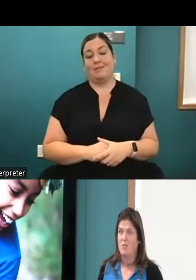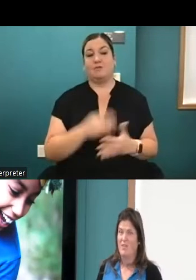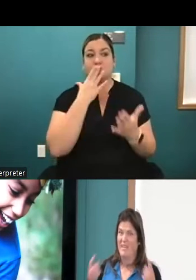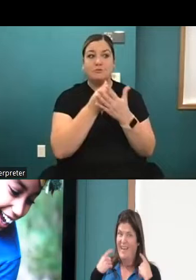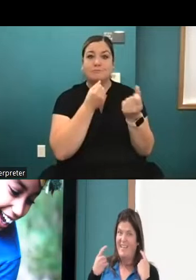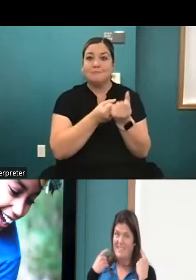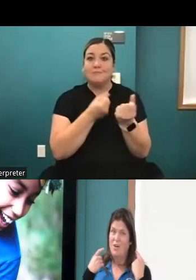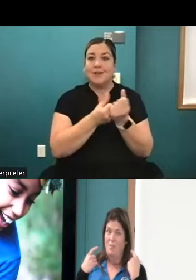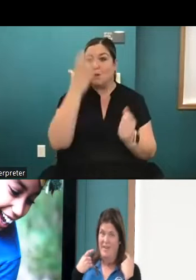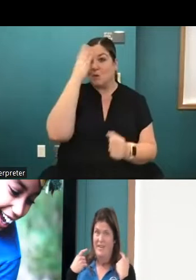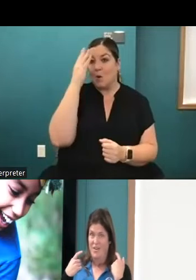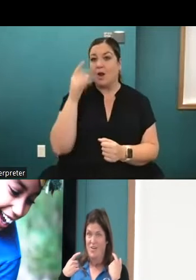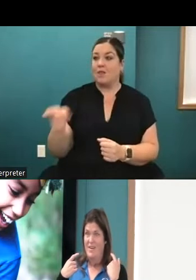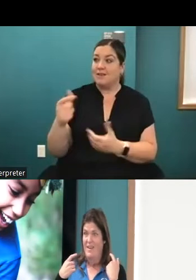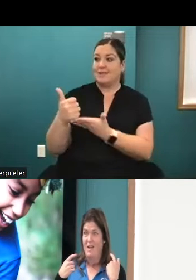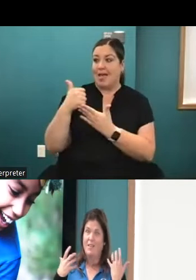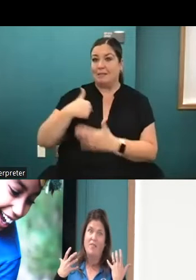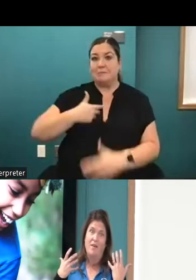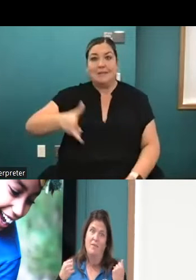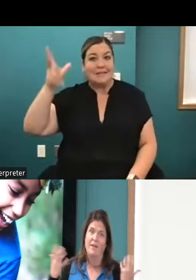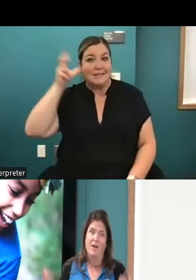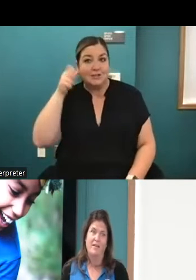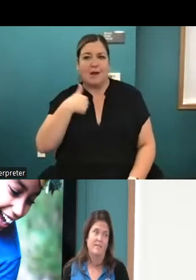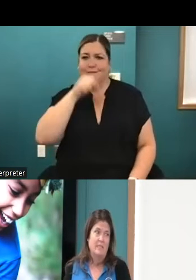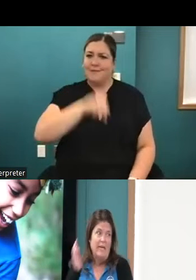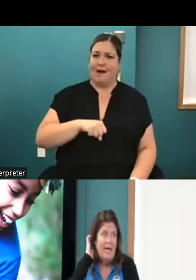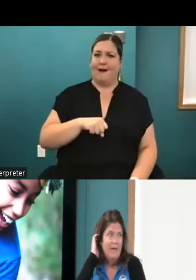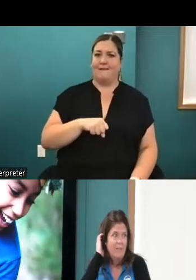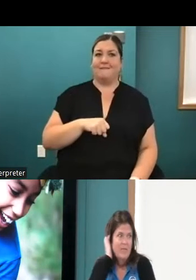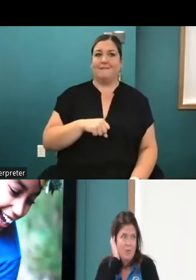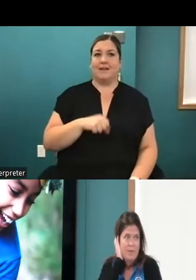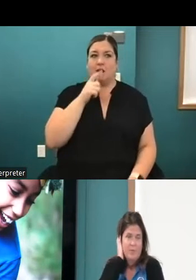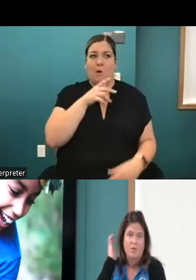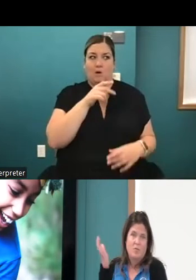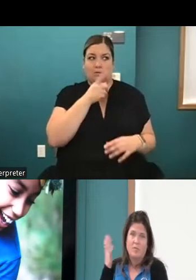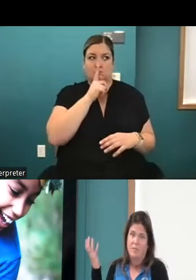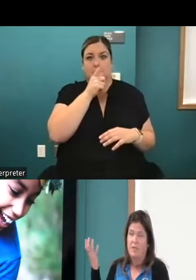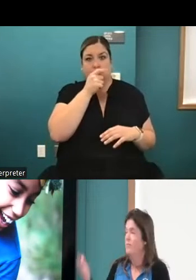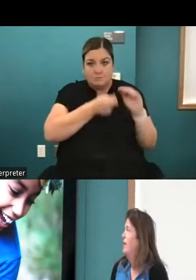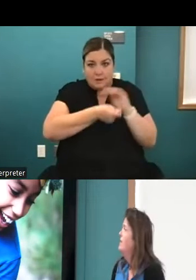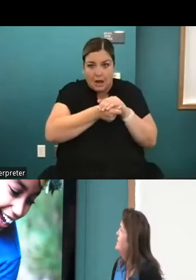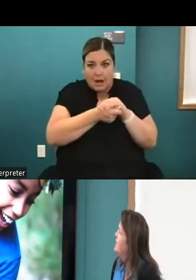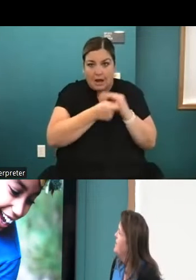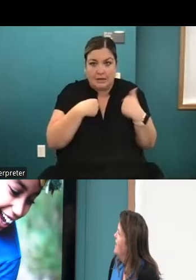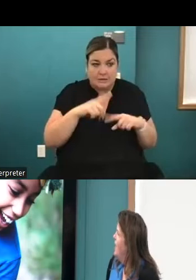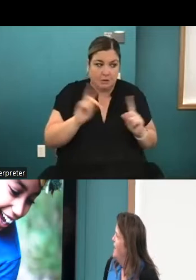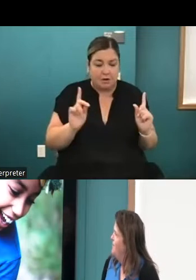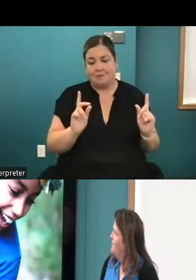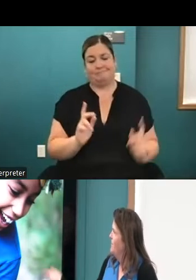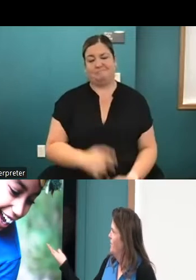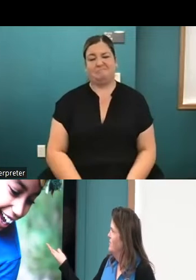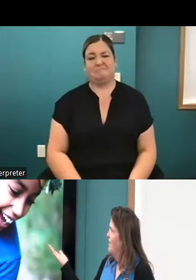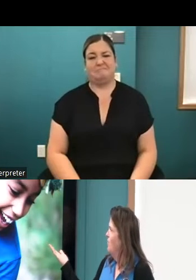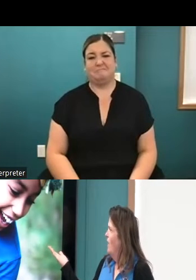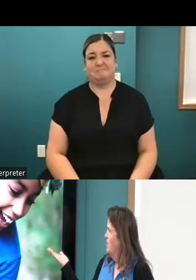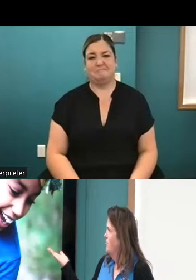excited about it, knowing like, hey, these help me here and I love them, and not, I gotta hide them because I don't want people to know there's something different.